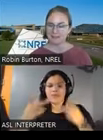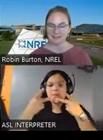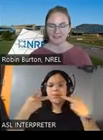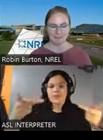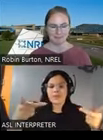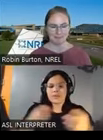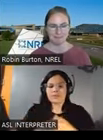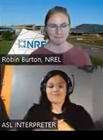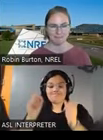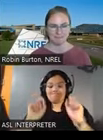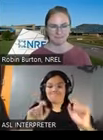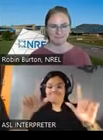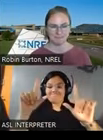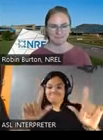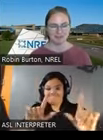Next slide.